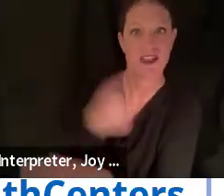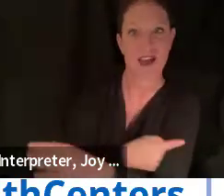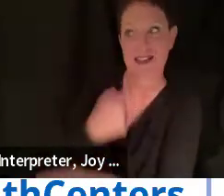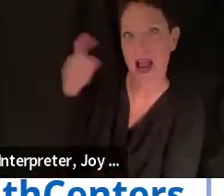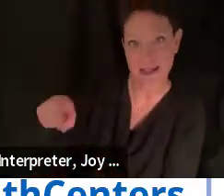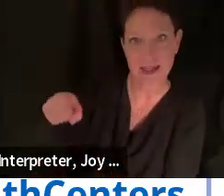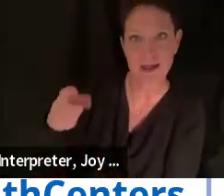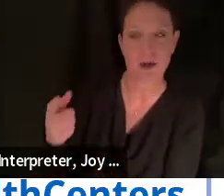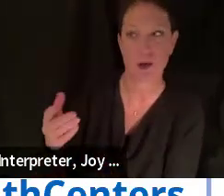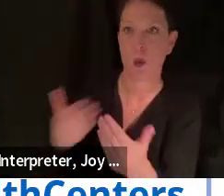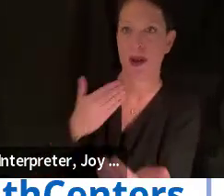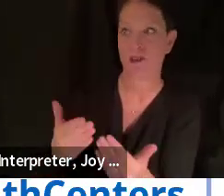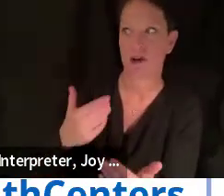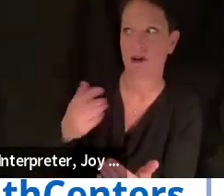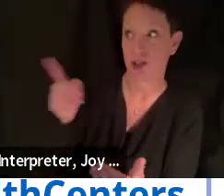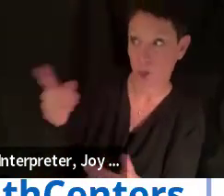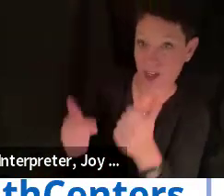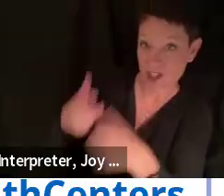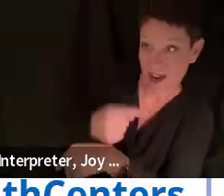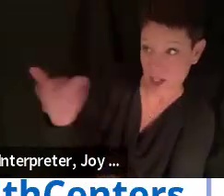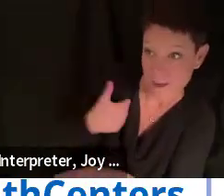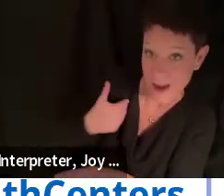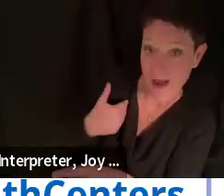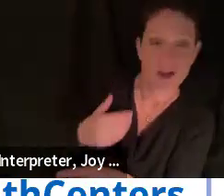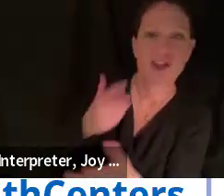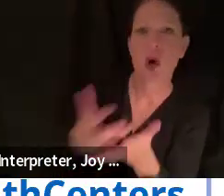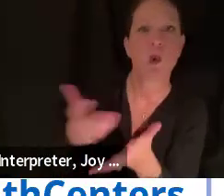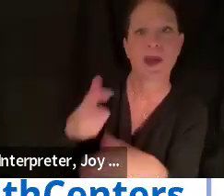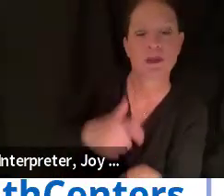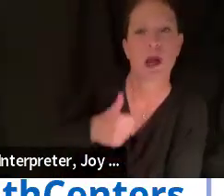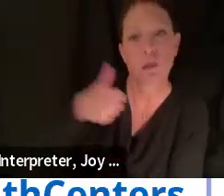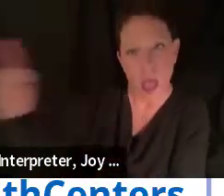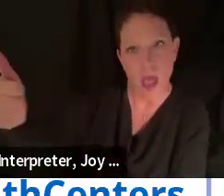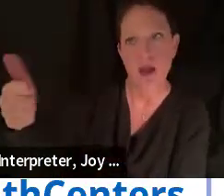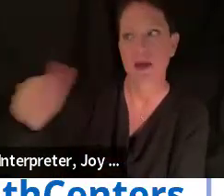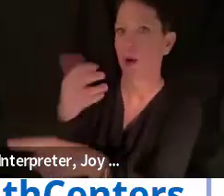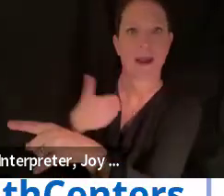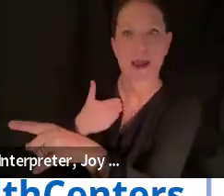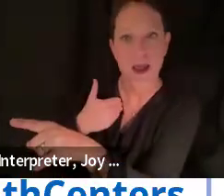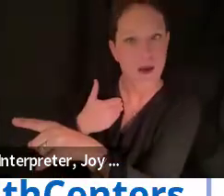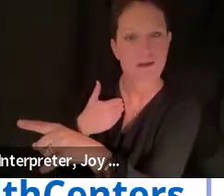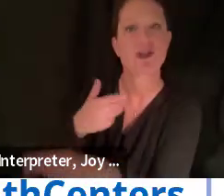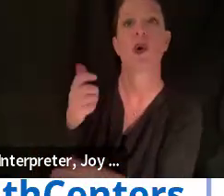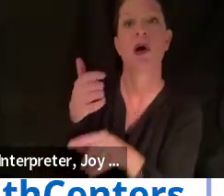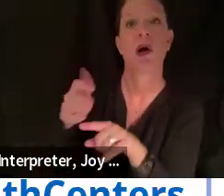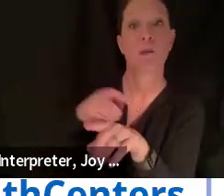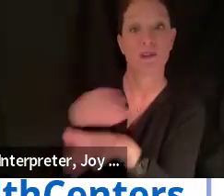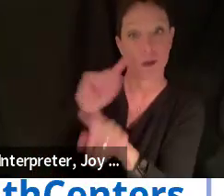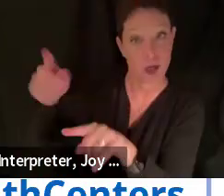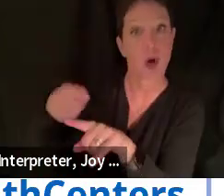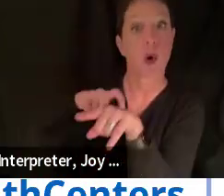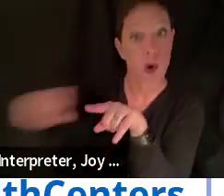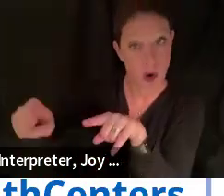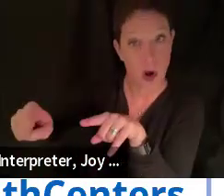vaccine you're looking to get, right? So we're not wasting a trip going to these health centers and not being able to get the vaccine that we were looking for,